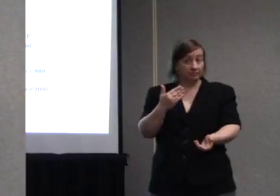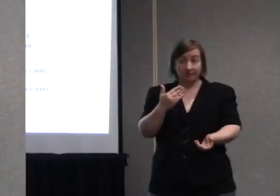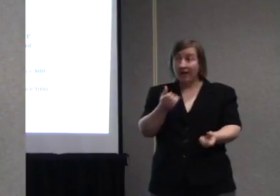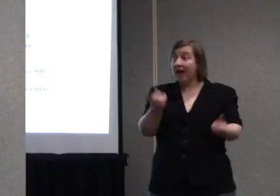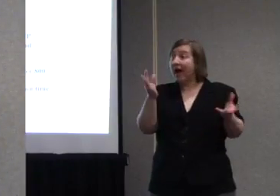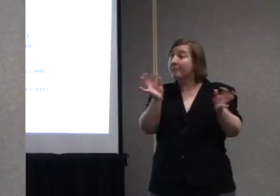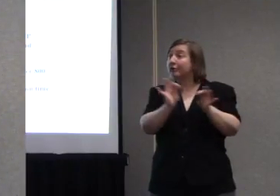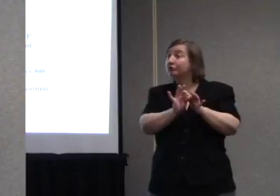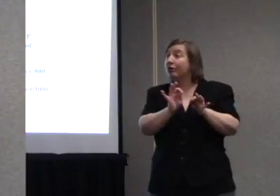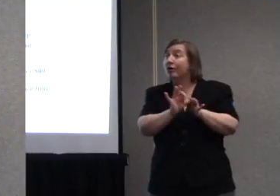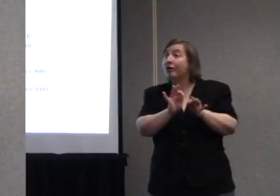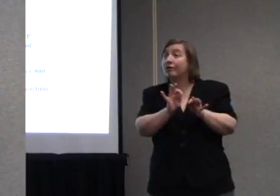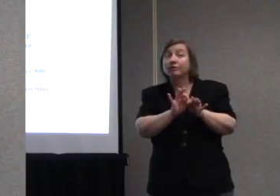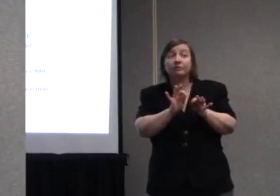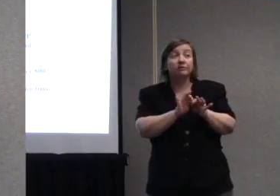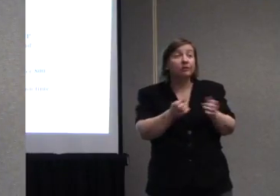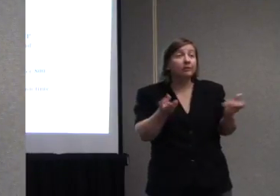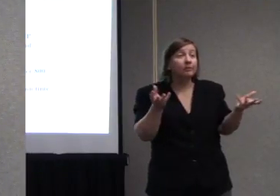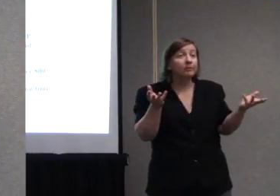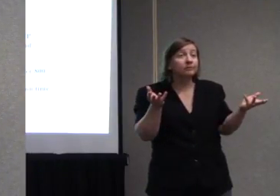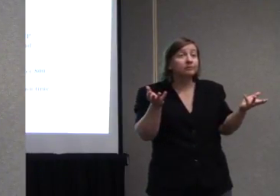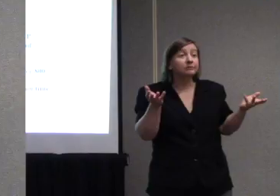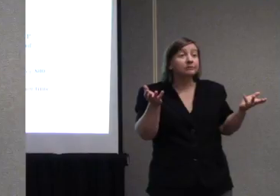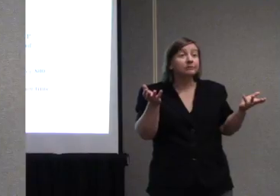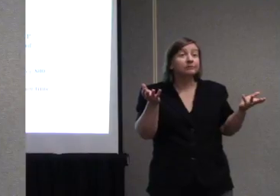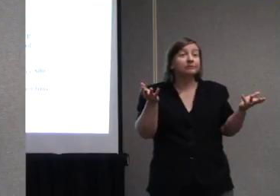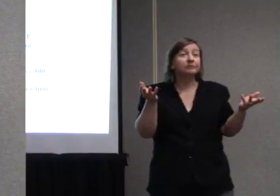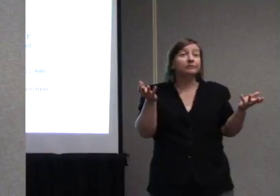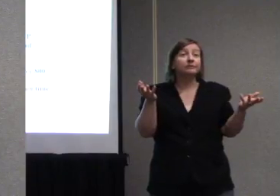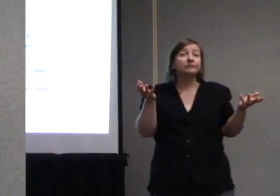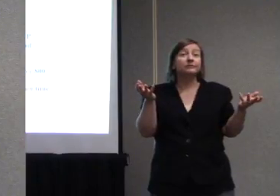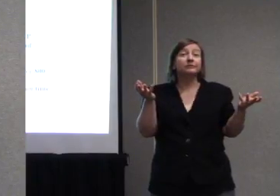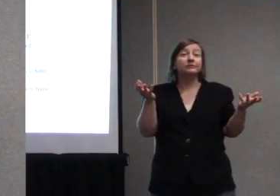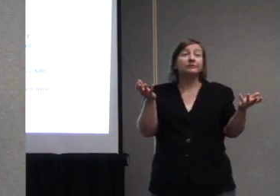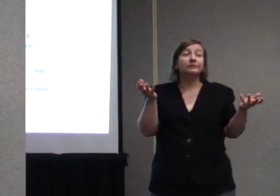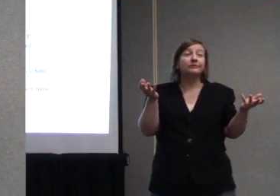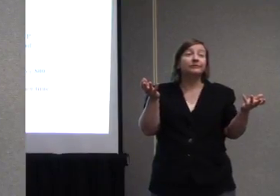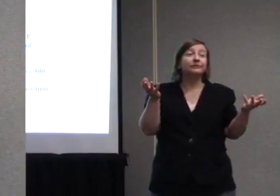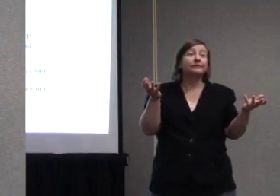instrument. And you know what the cost is?